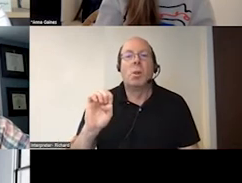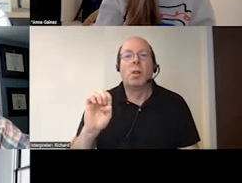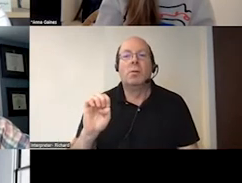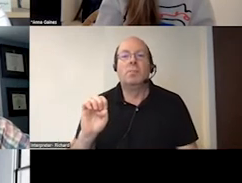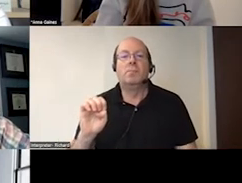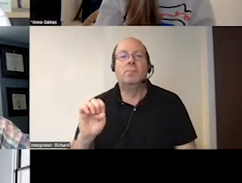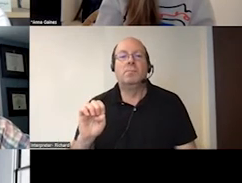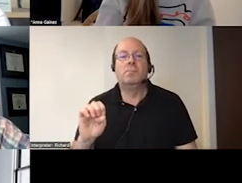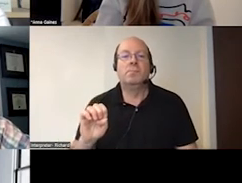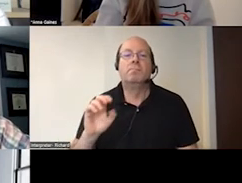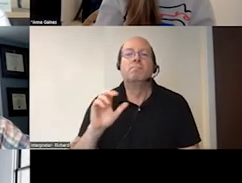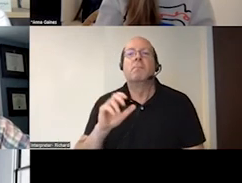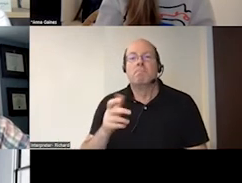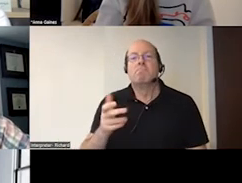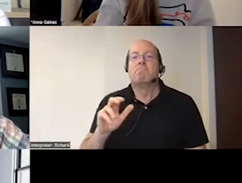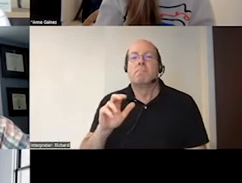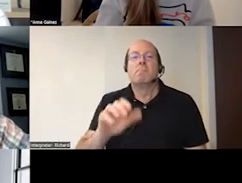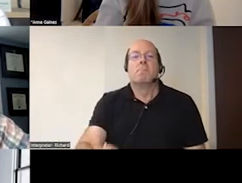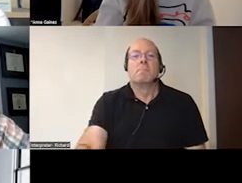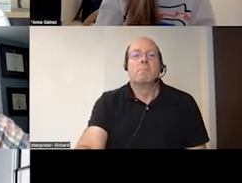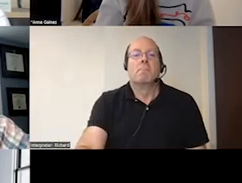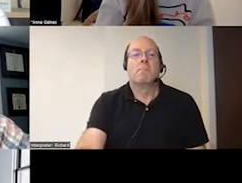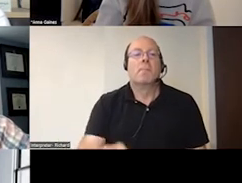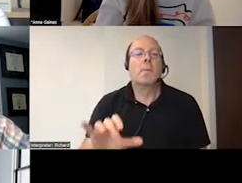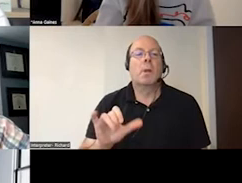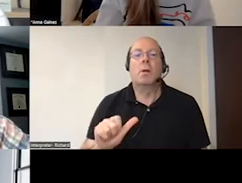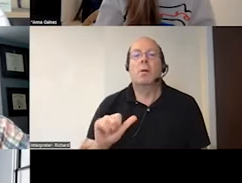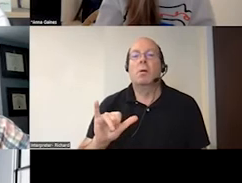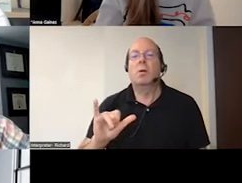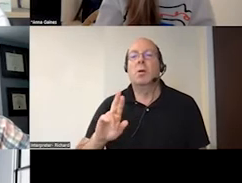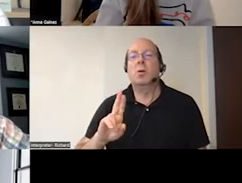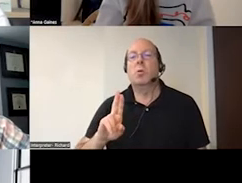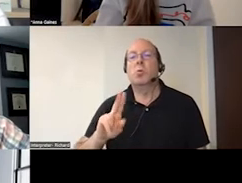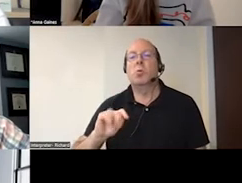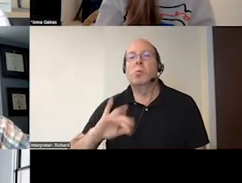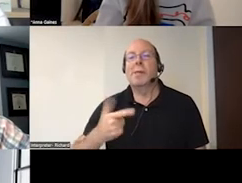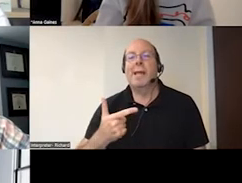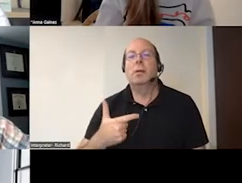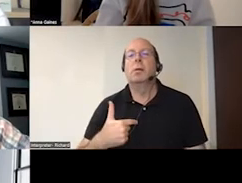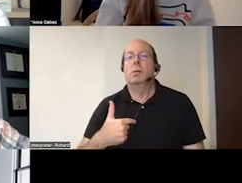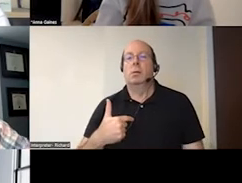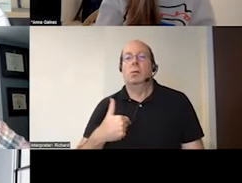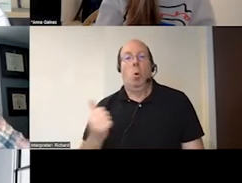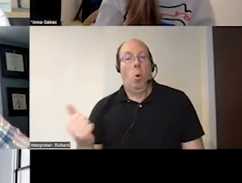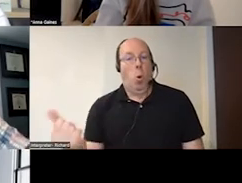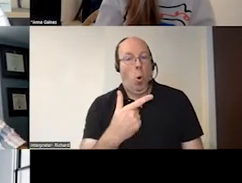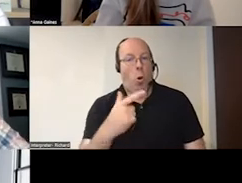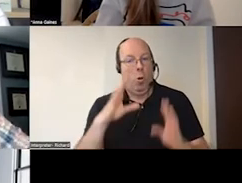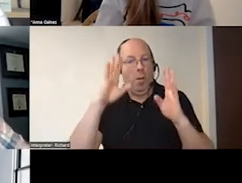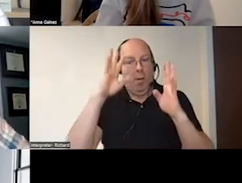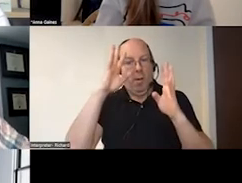Okay, I guess I'll start. I think as an entrepreneur, I'm sure all of us on the